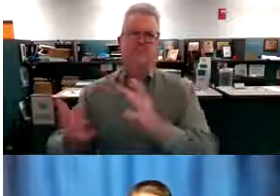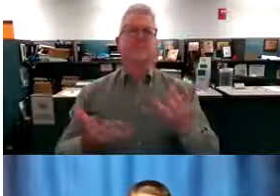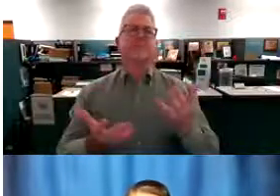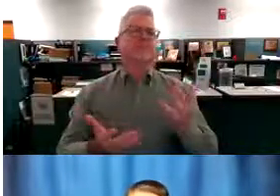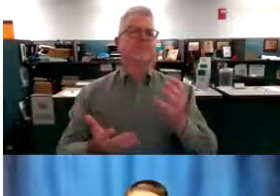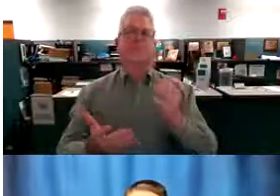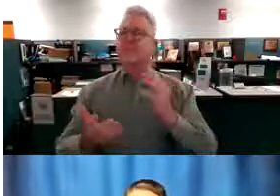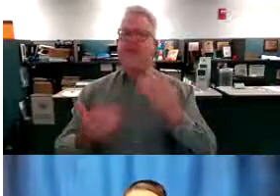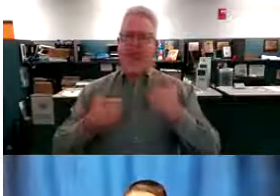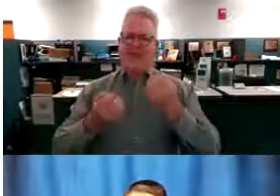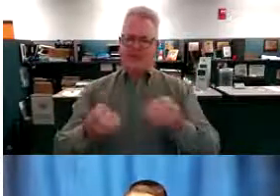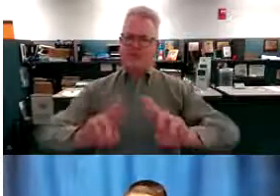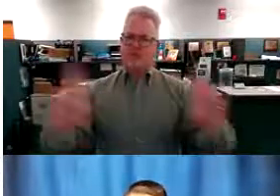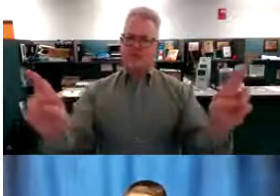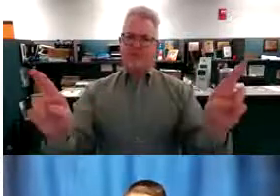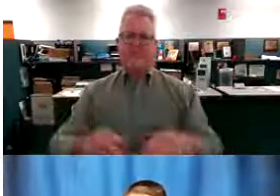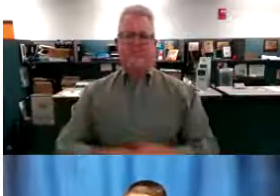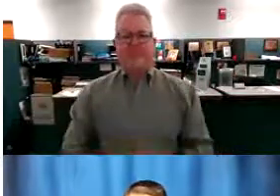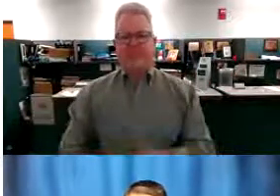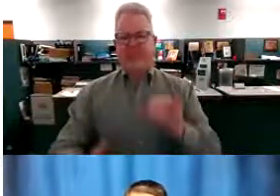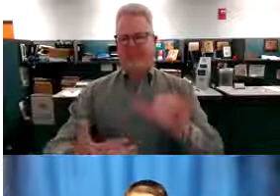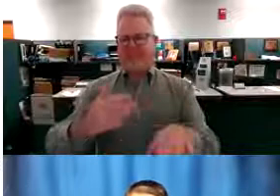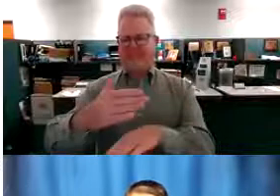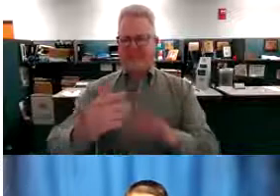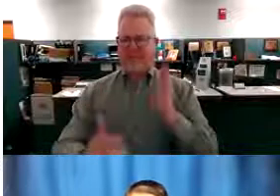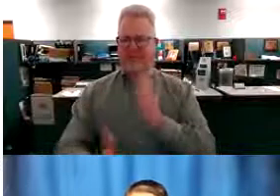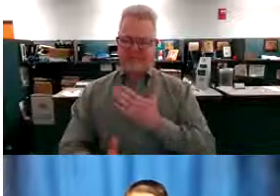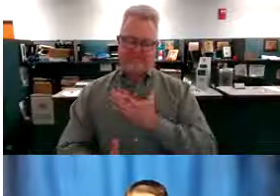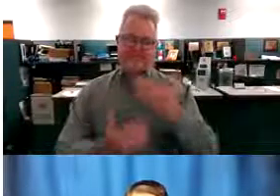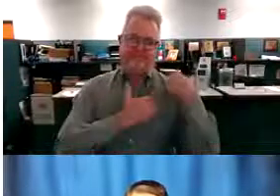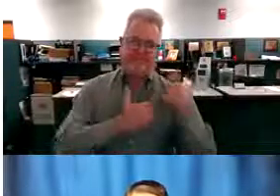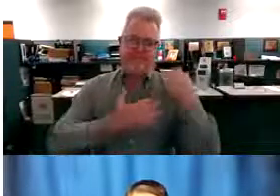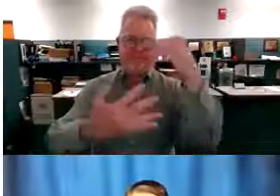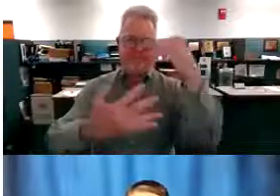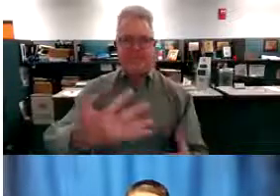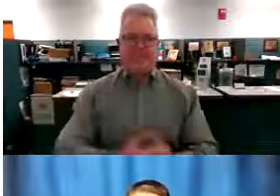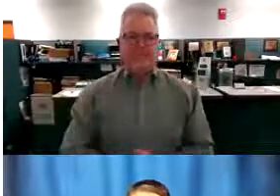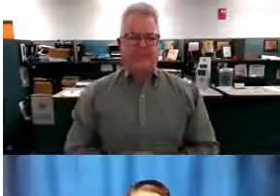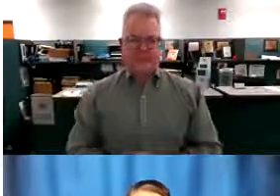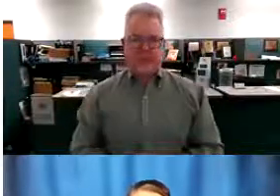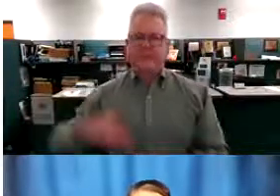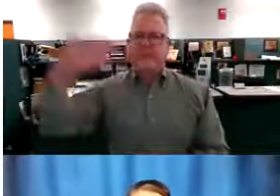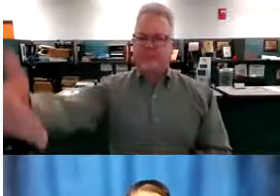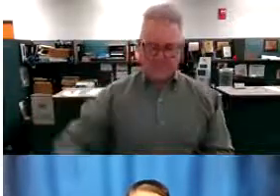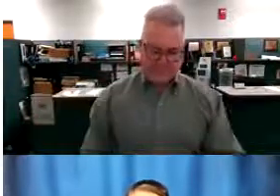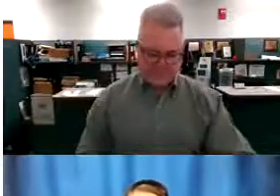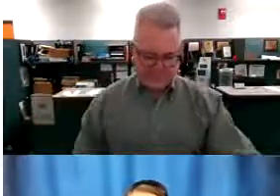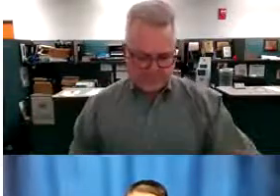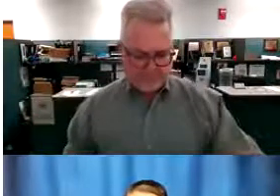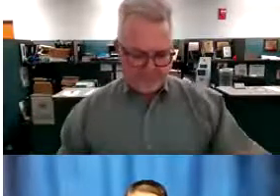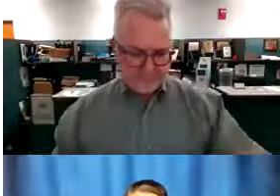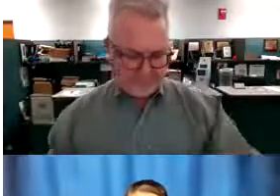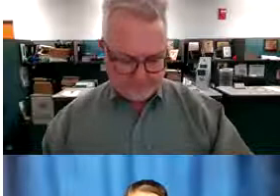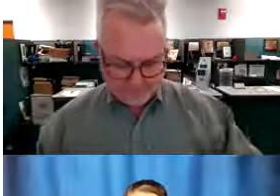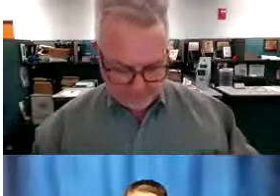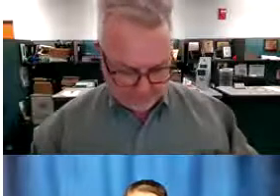Captel services to be able to make the connections they need, and that they would be readily available. So those are the things that are on the list of